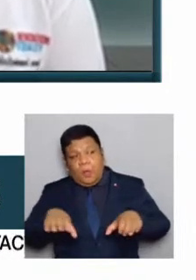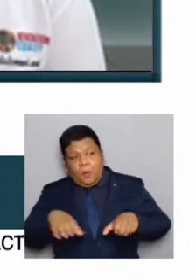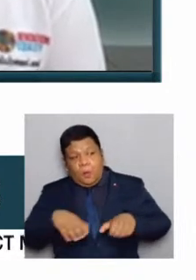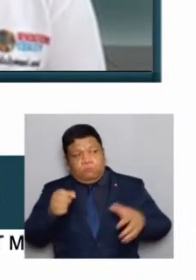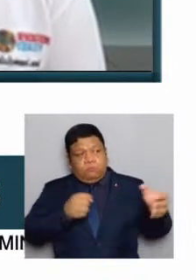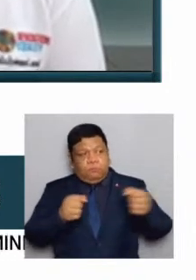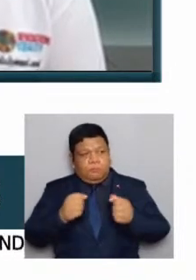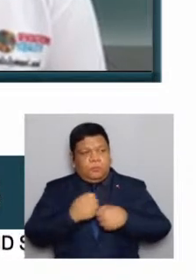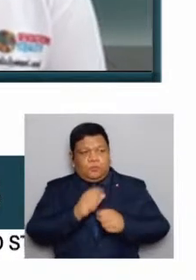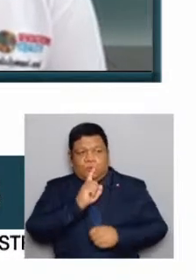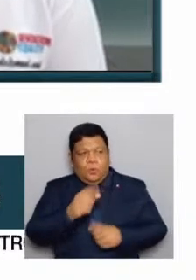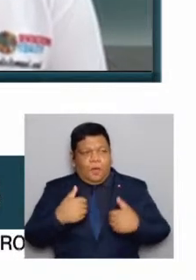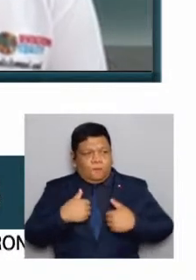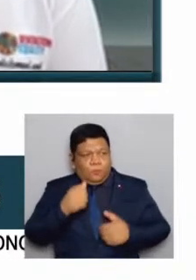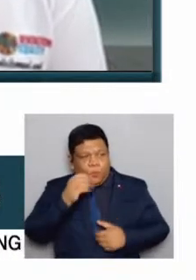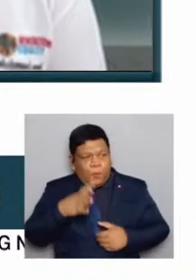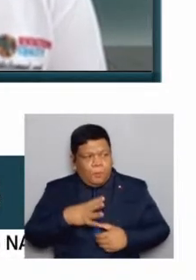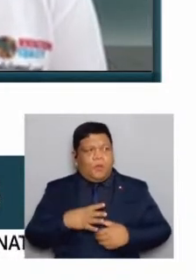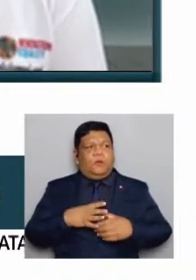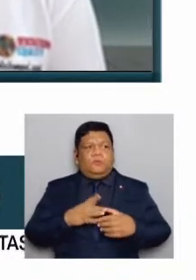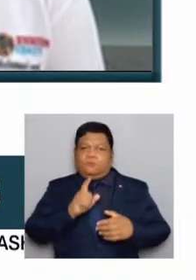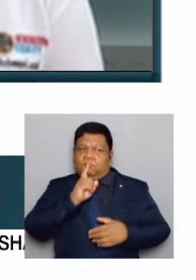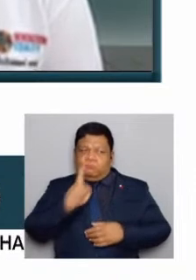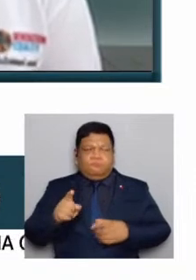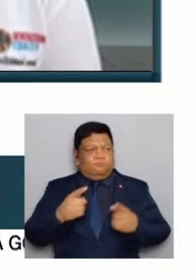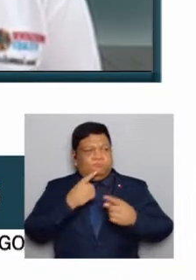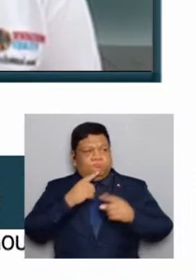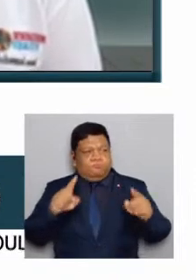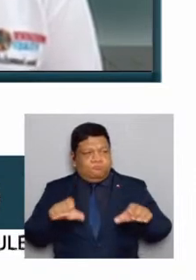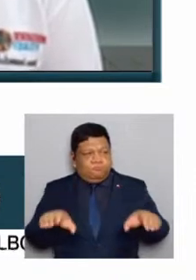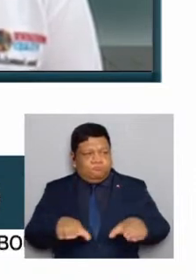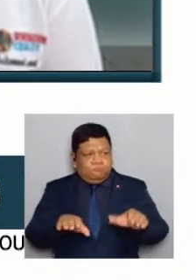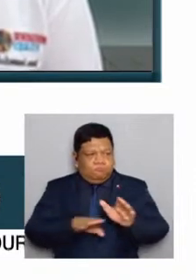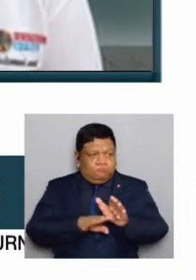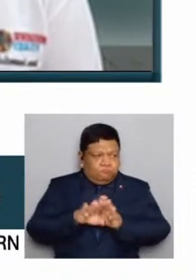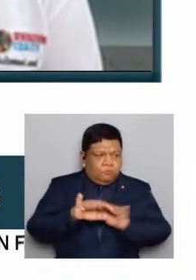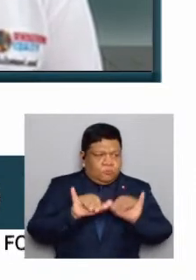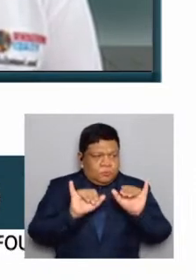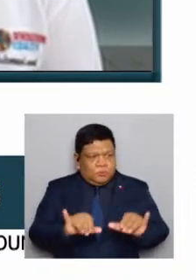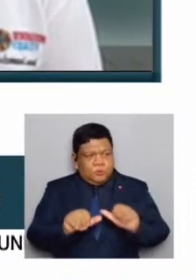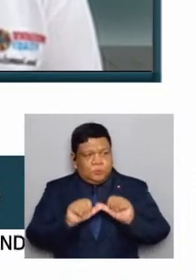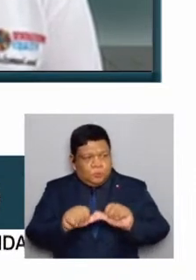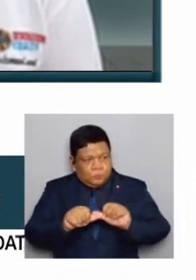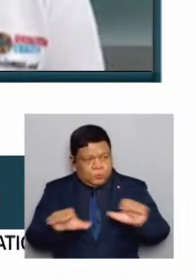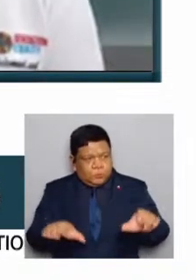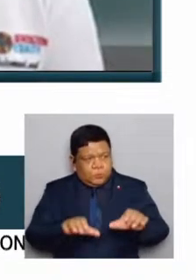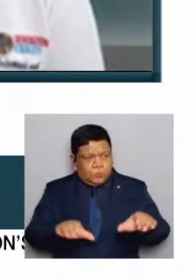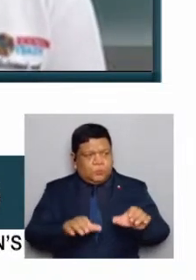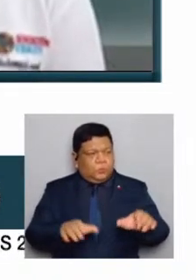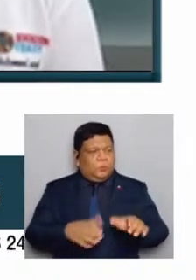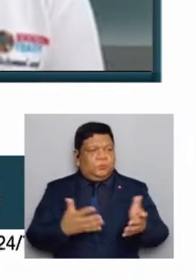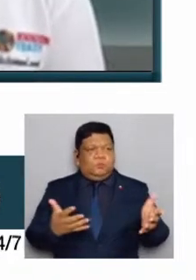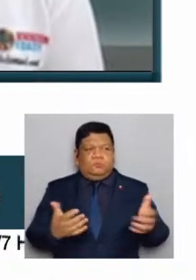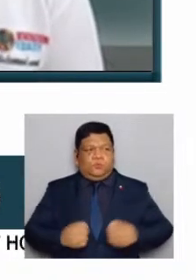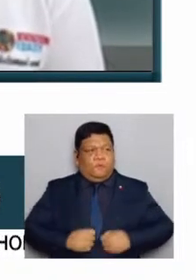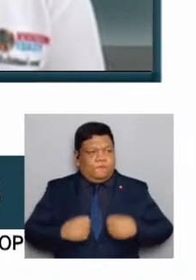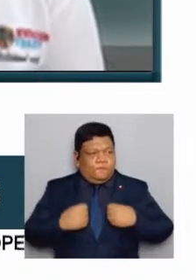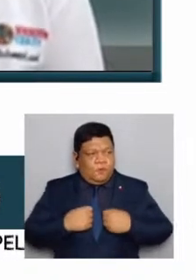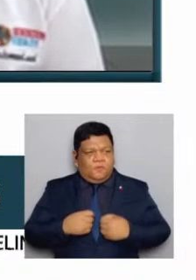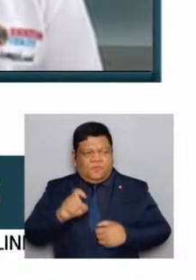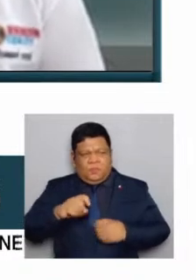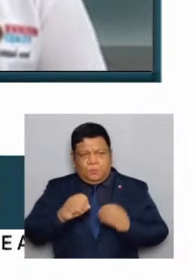women, thrive in these workplaces, that they stay and they thrive in these workplaces. You got to have more women